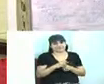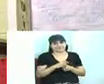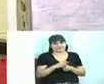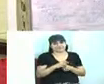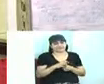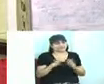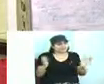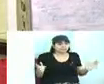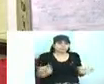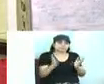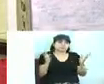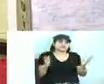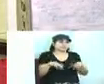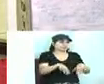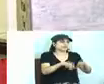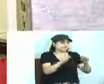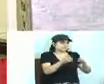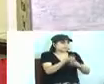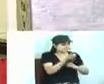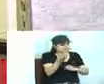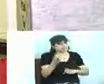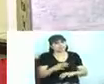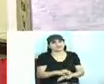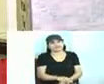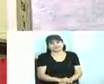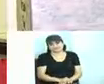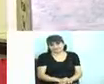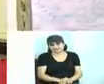We encourage you to adopt a couple